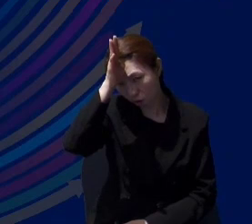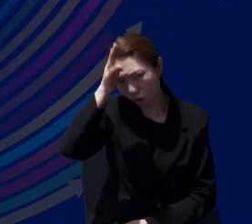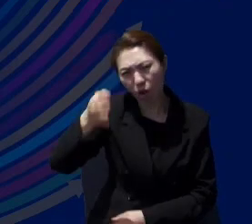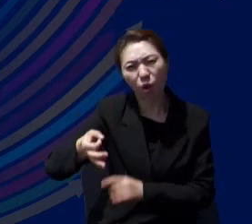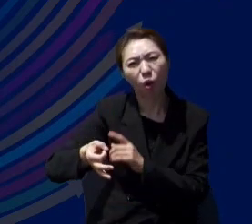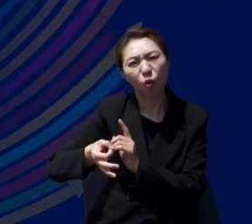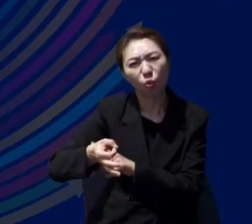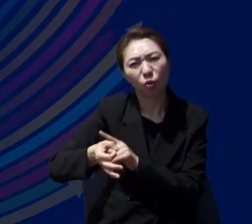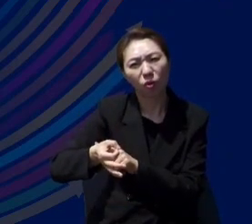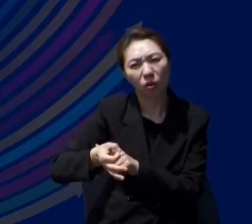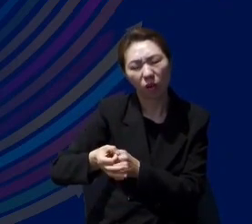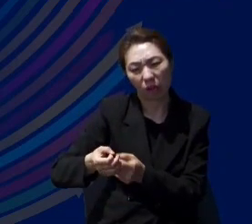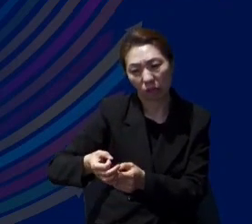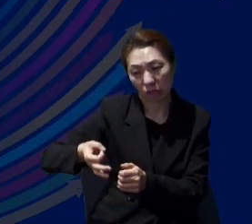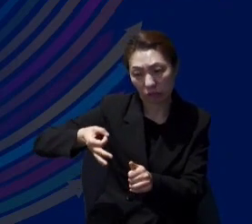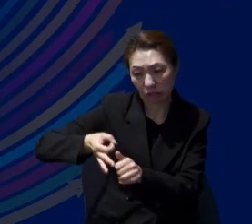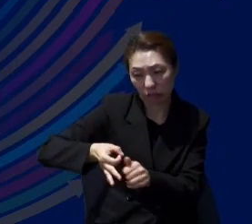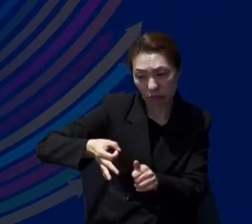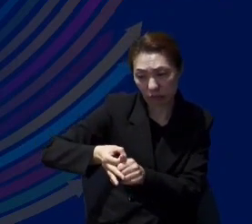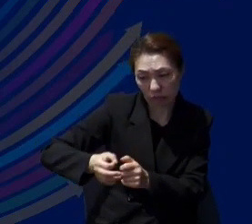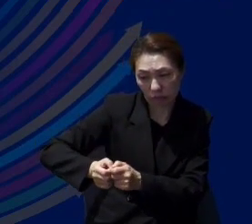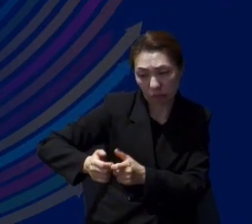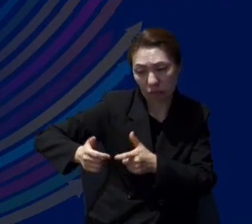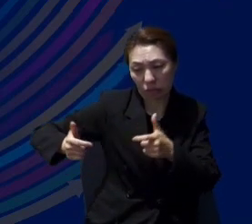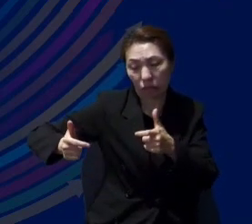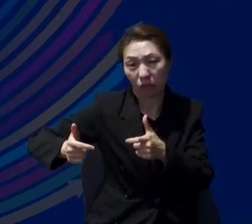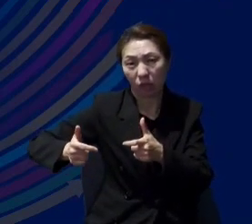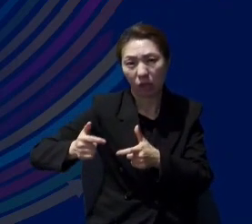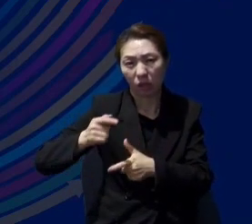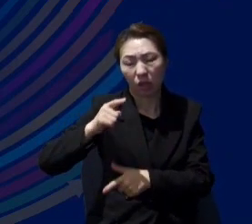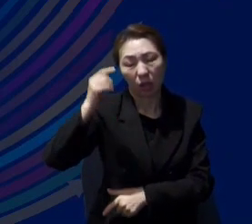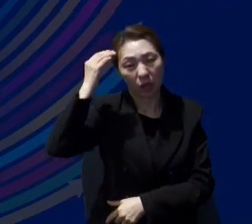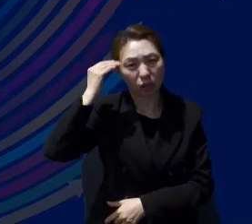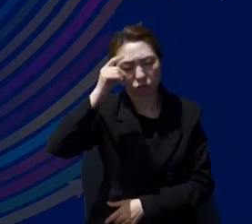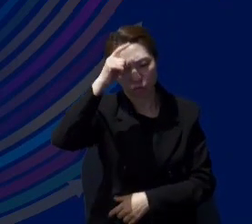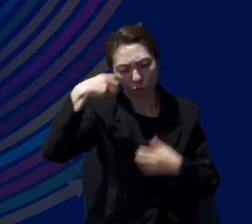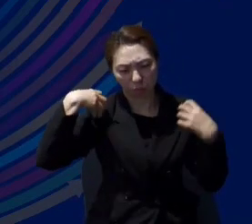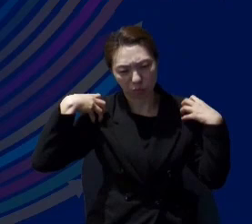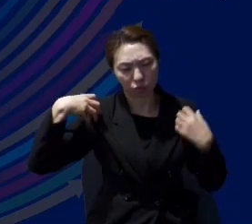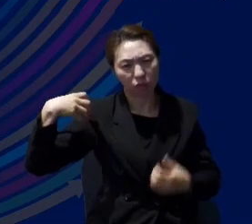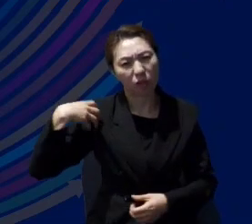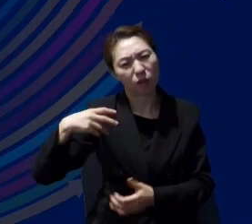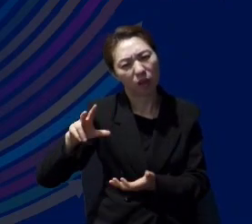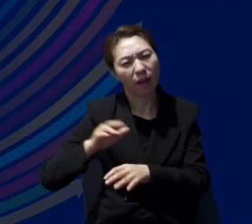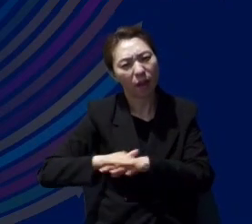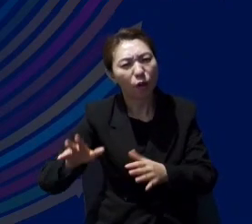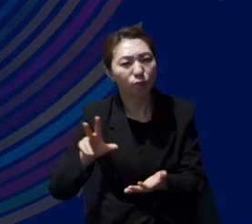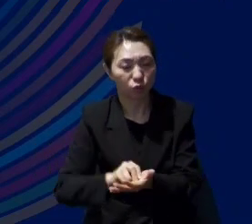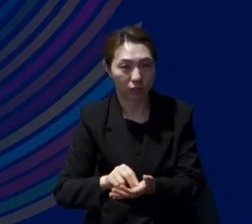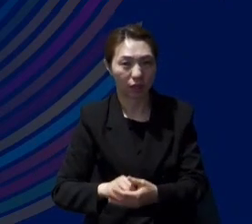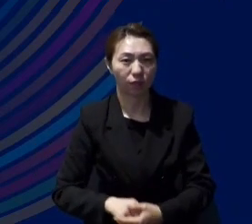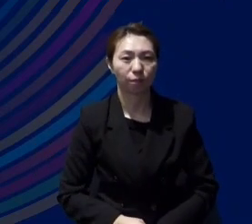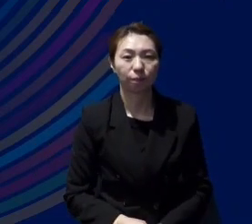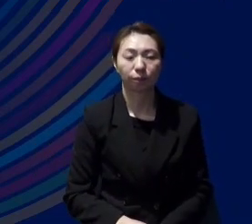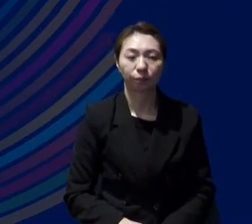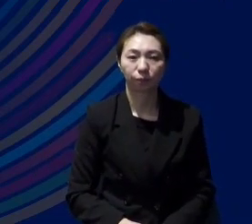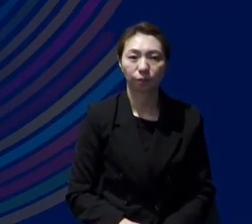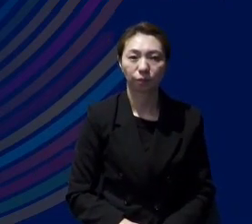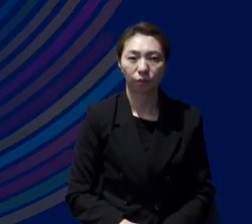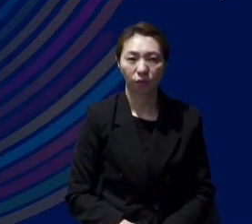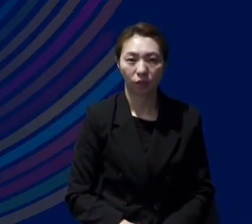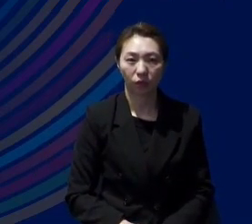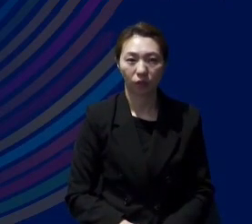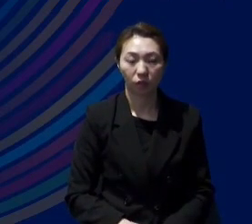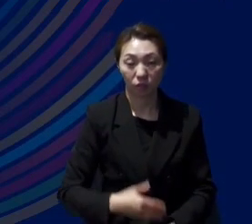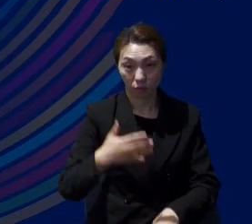is the real problem. So to meet this need, detailed analysis of the nation's epidemic risk